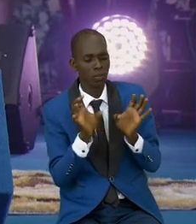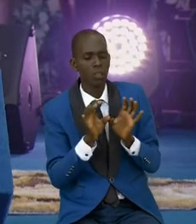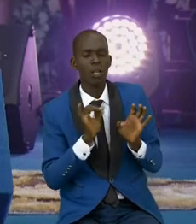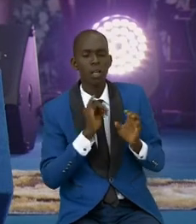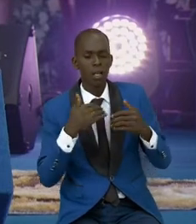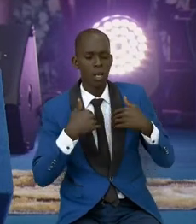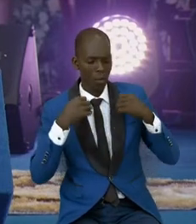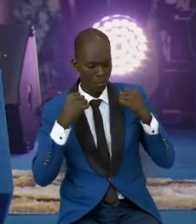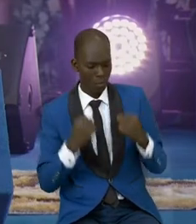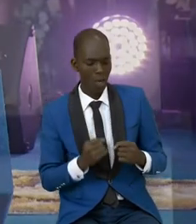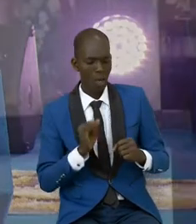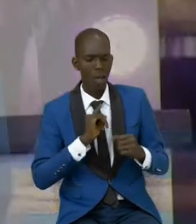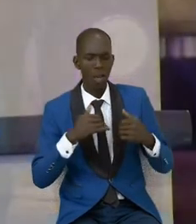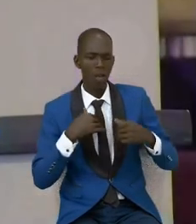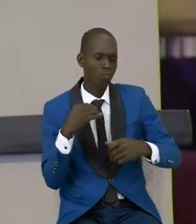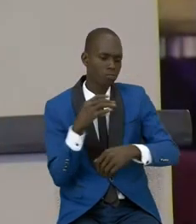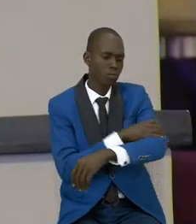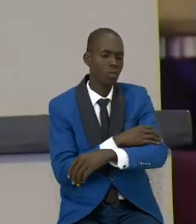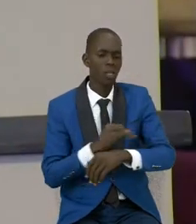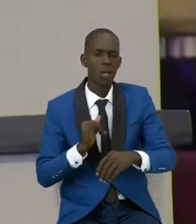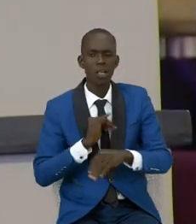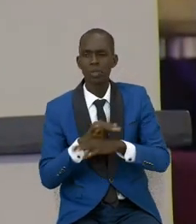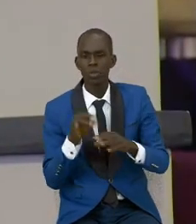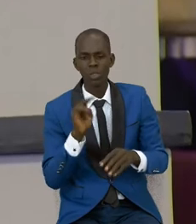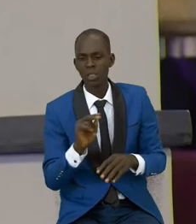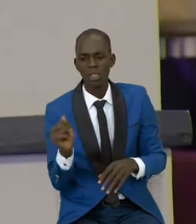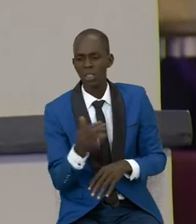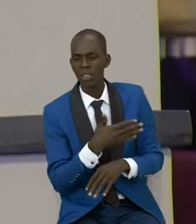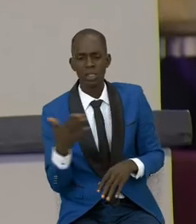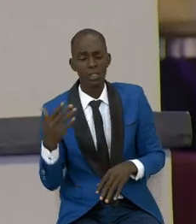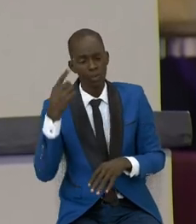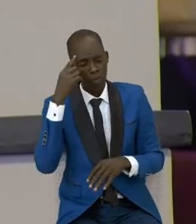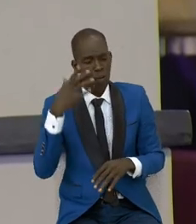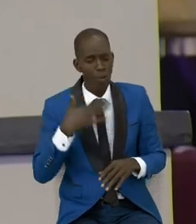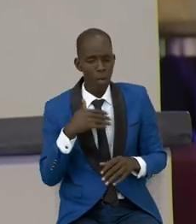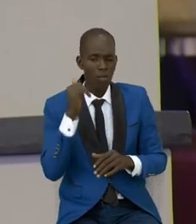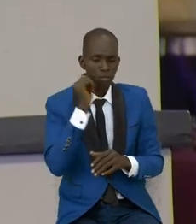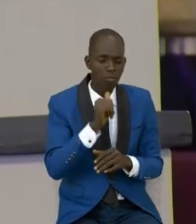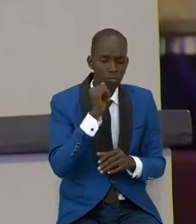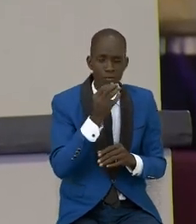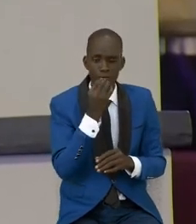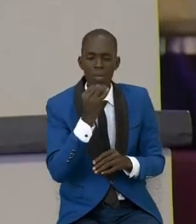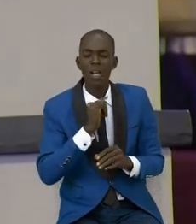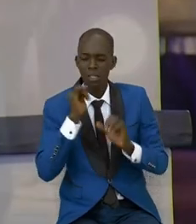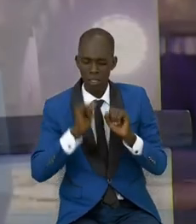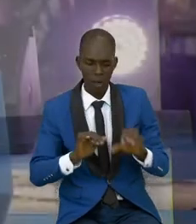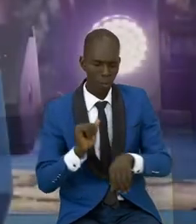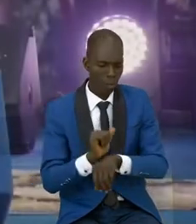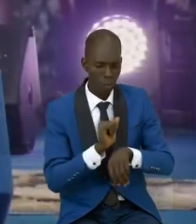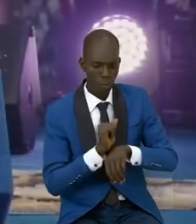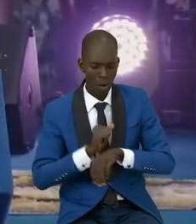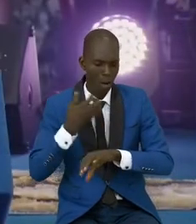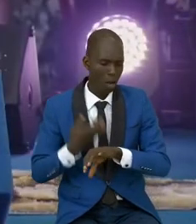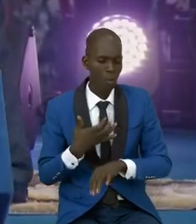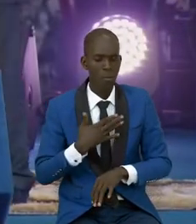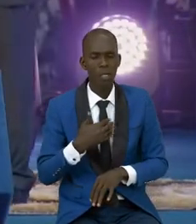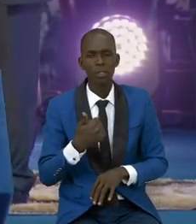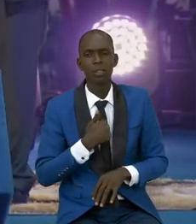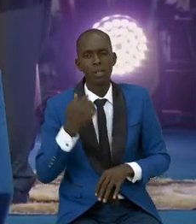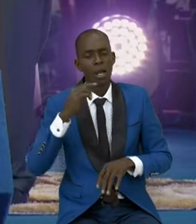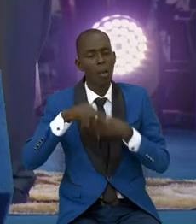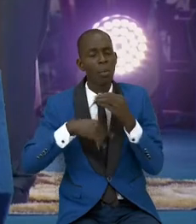have strength. I don't need you. As for daily bread, I can do that myself. As for, you know, success in